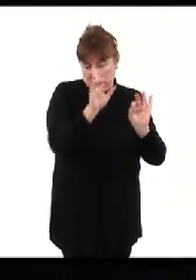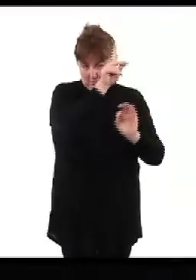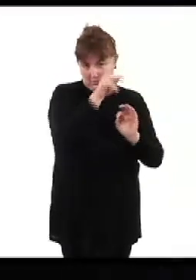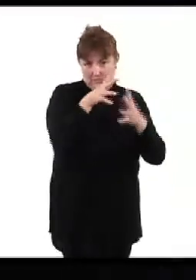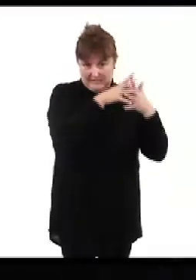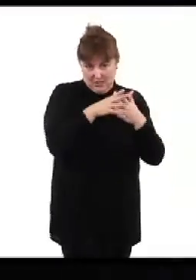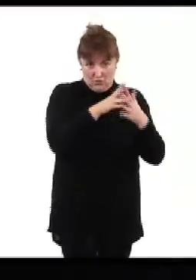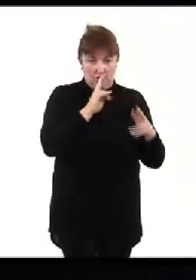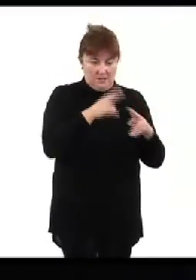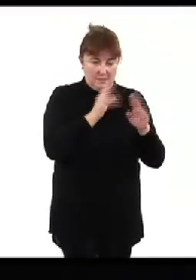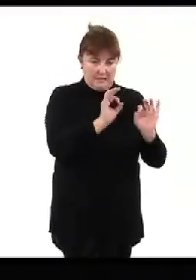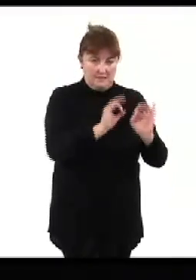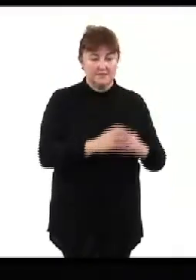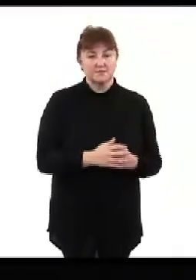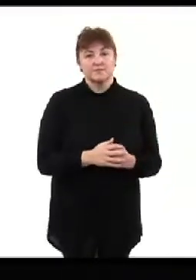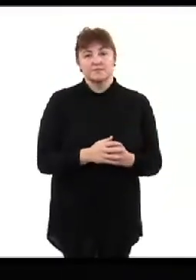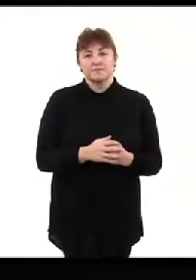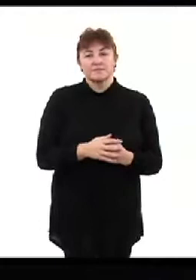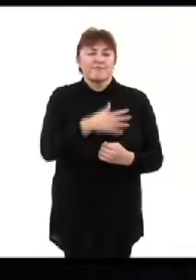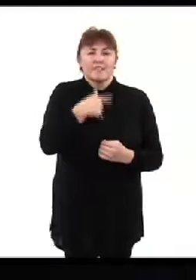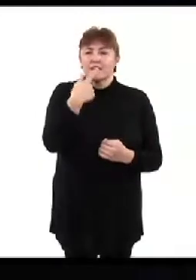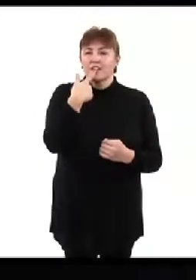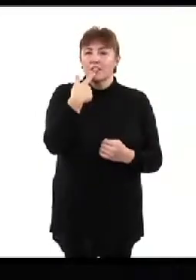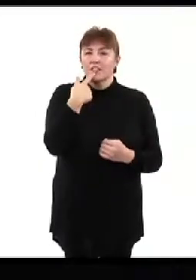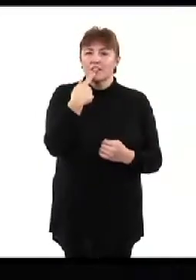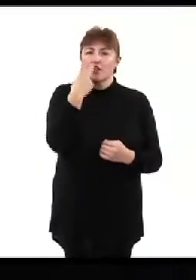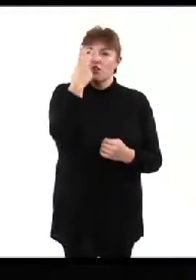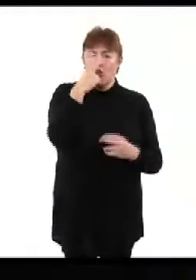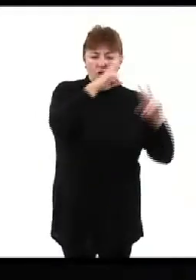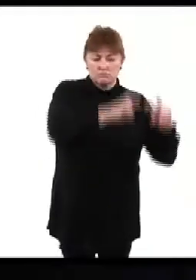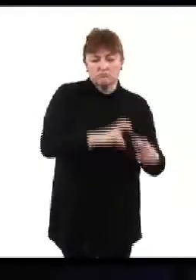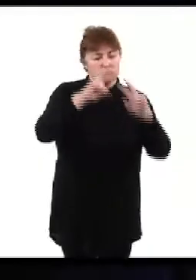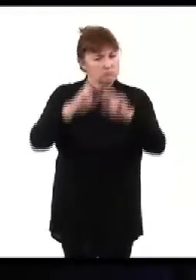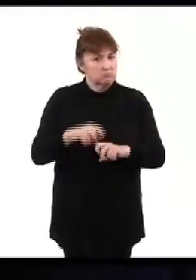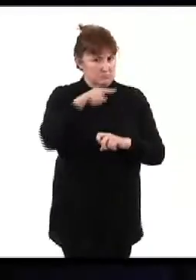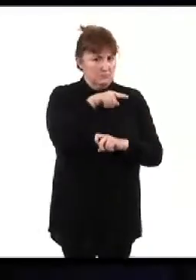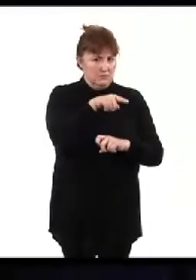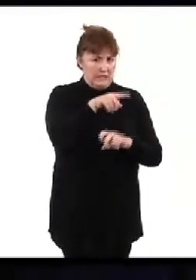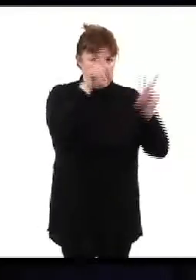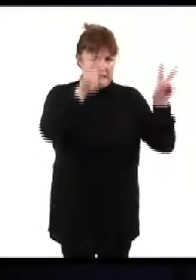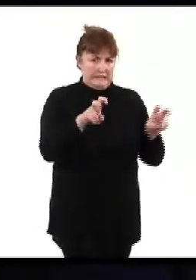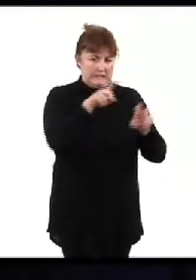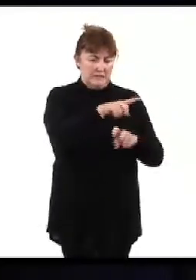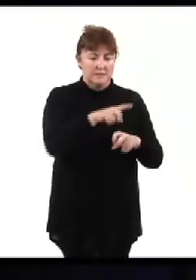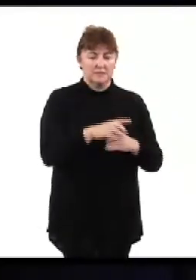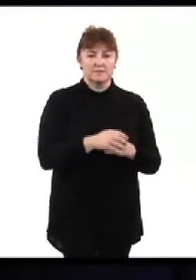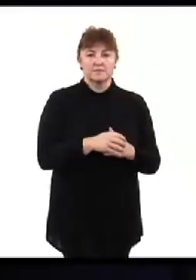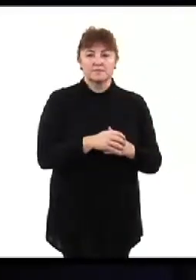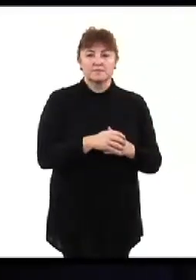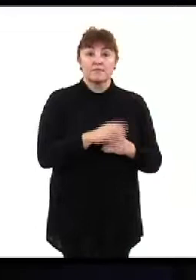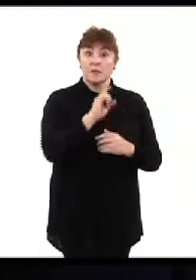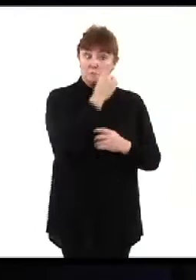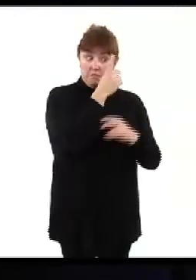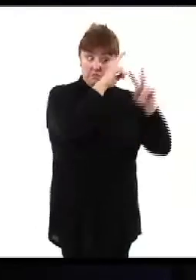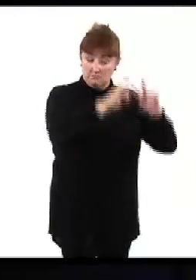So I want to tell you about two studies that investigated the neural representation for these types of verbs. The first study, where we